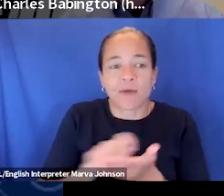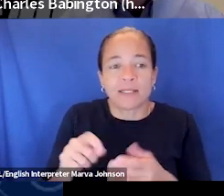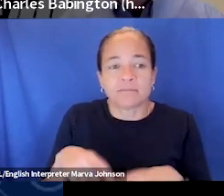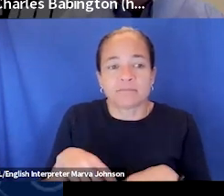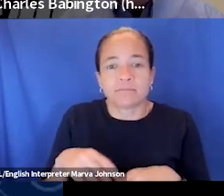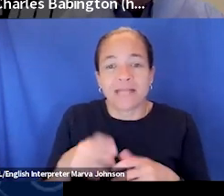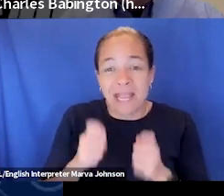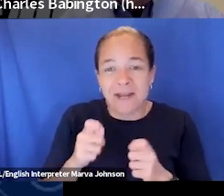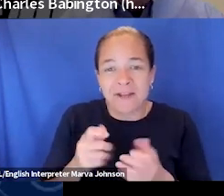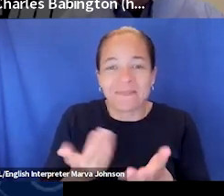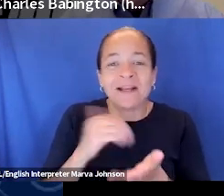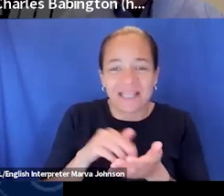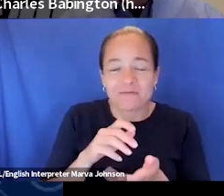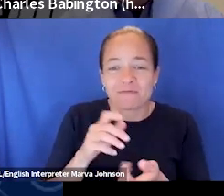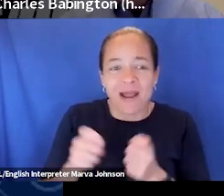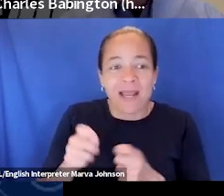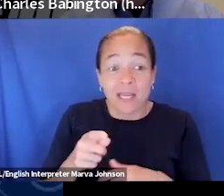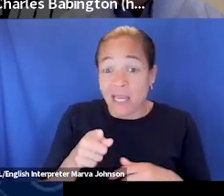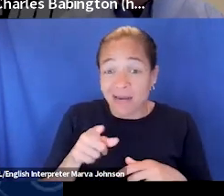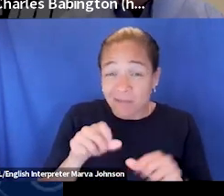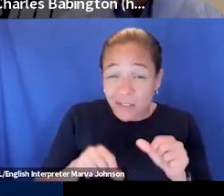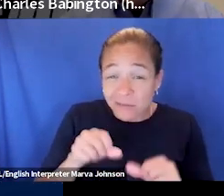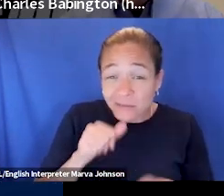takes a few seconds.